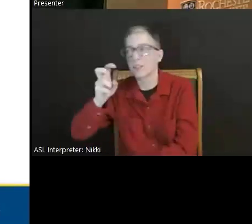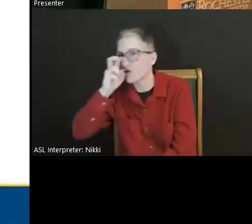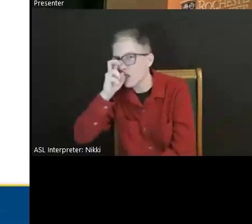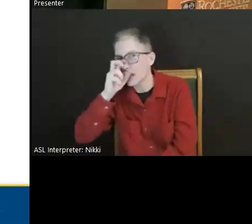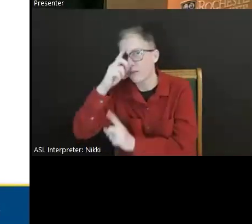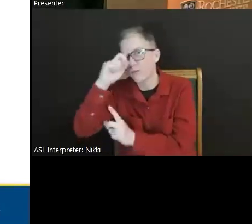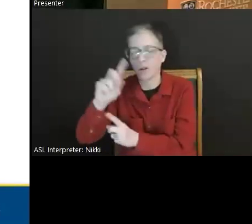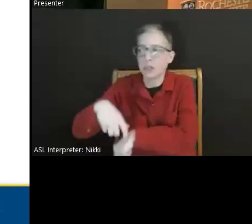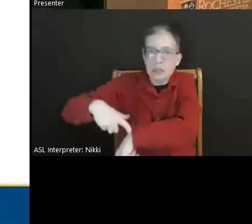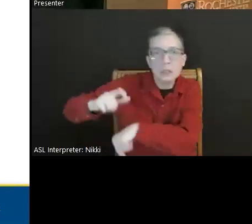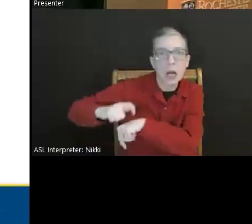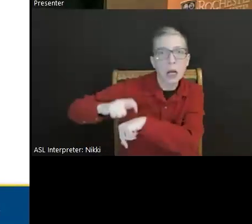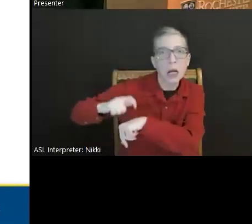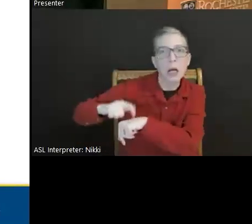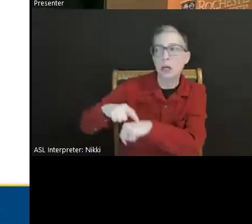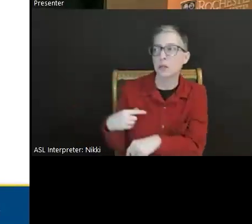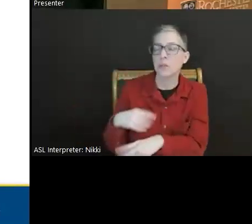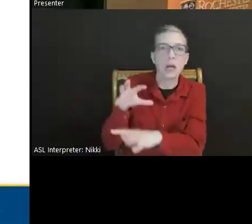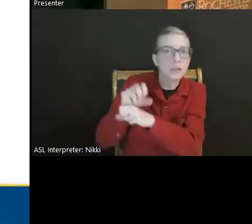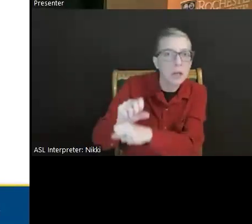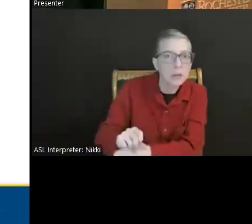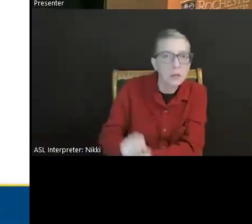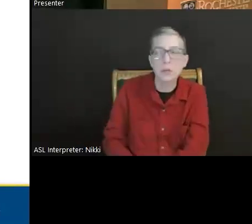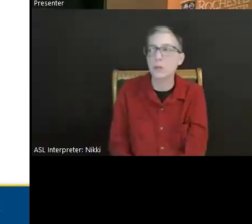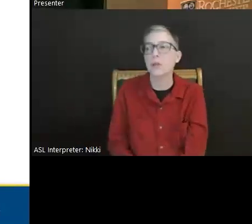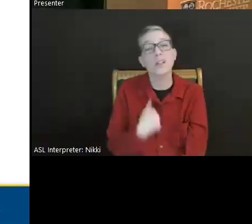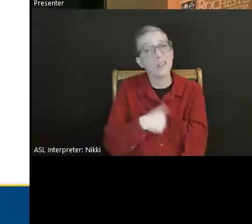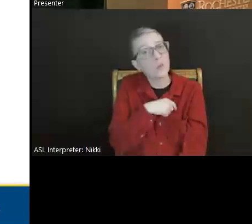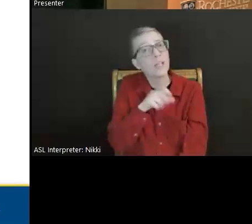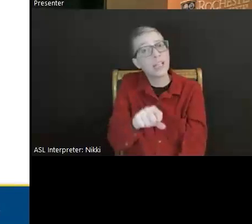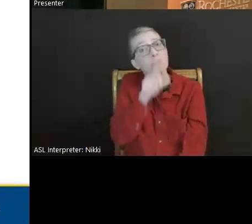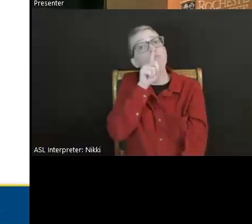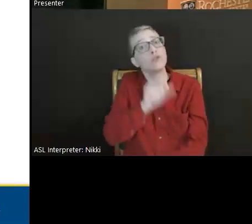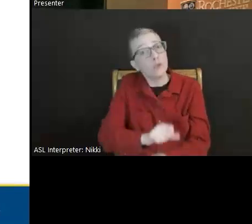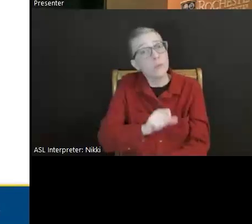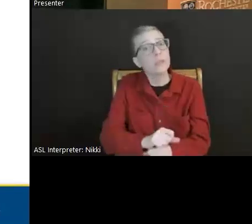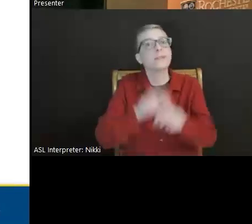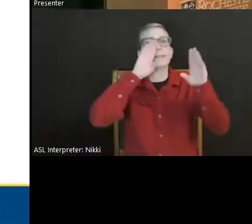scheduling, allowing for us to be truly patient-centered in our care delivery.